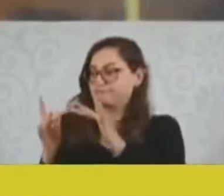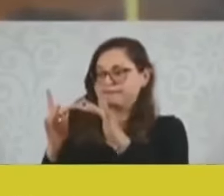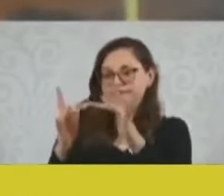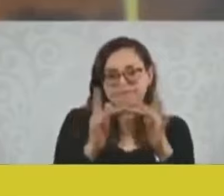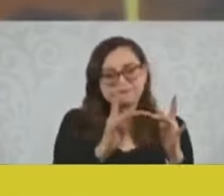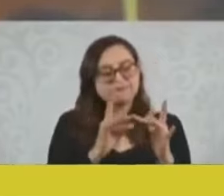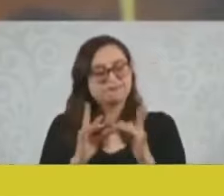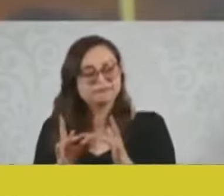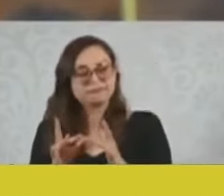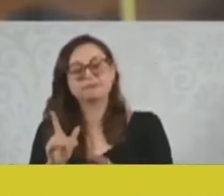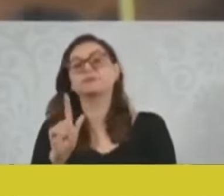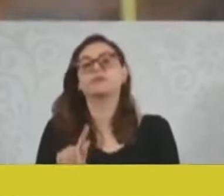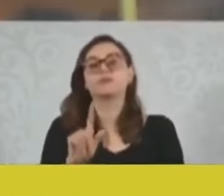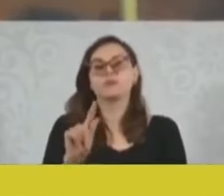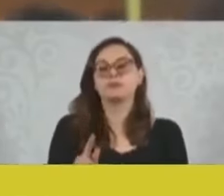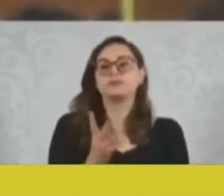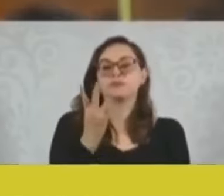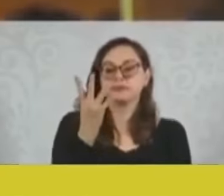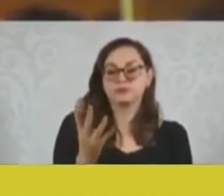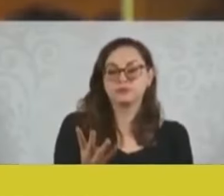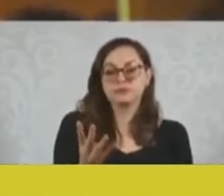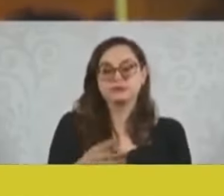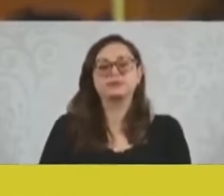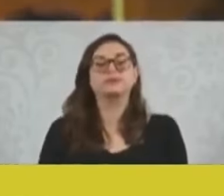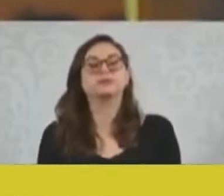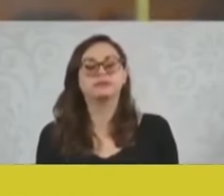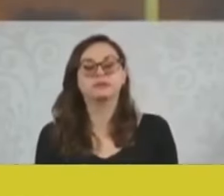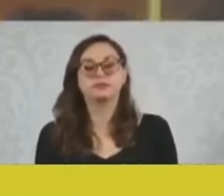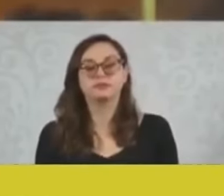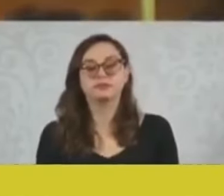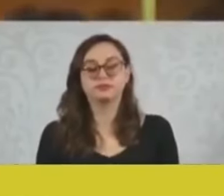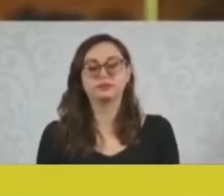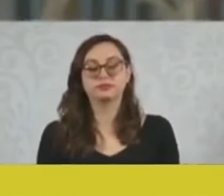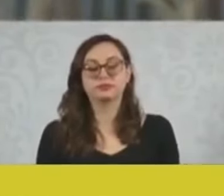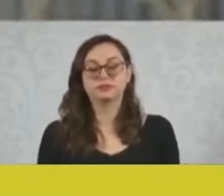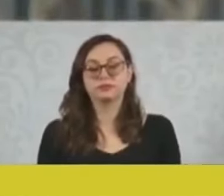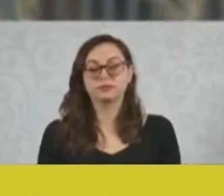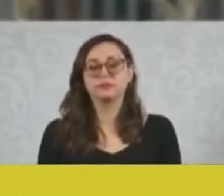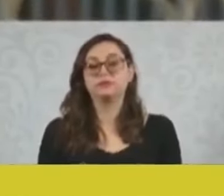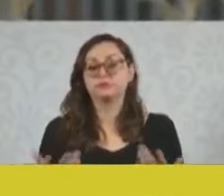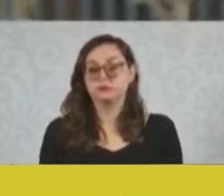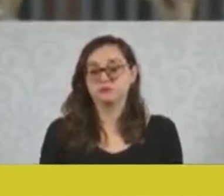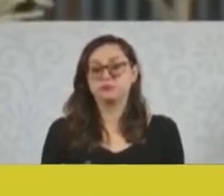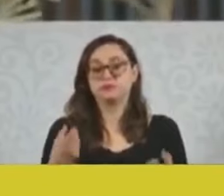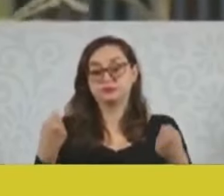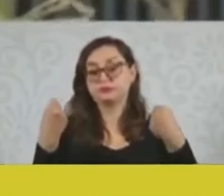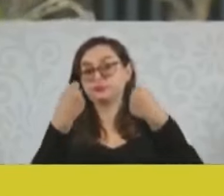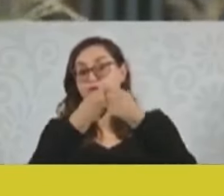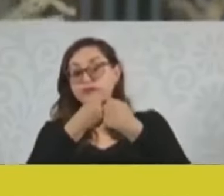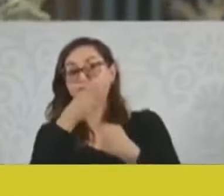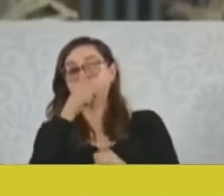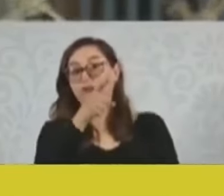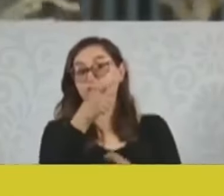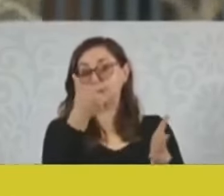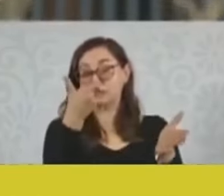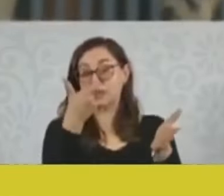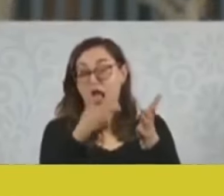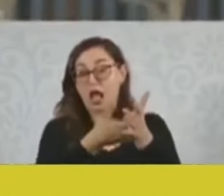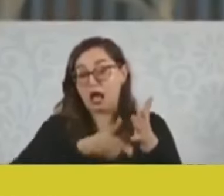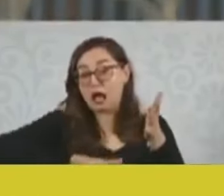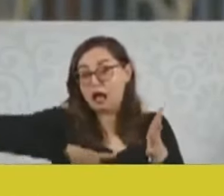economic incentive in the borders. They won't change. 75. We will look for coordination with the United